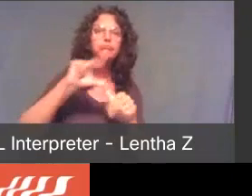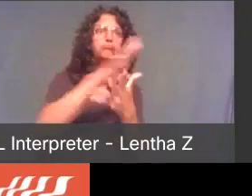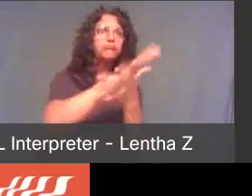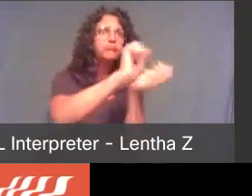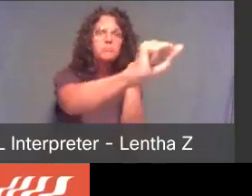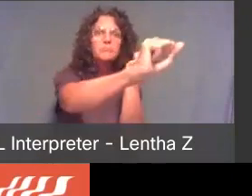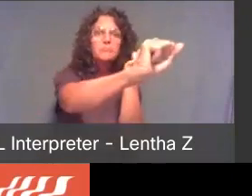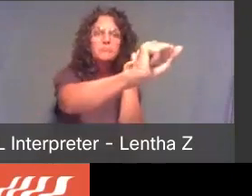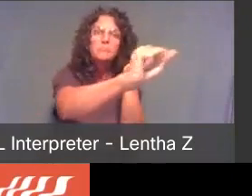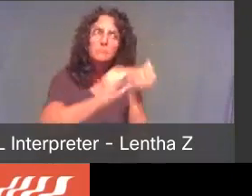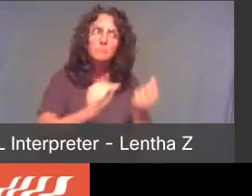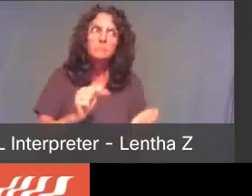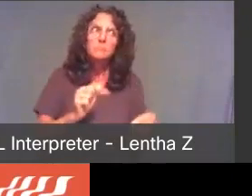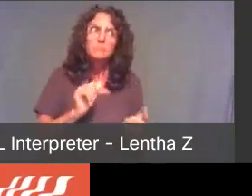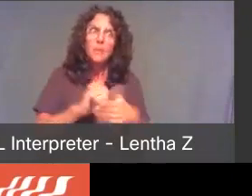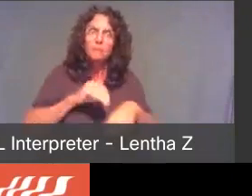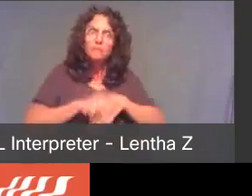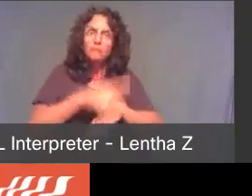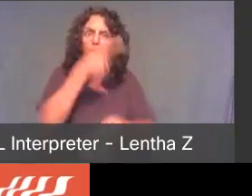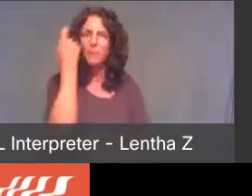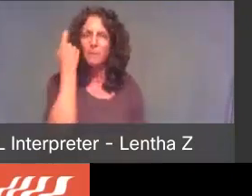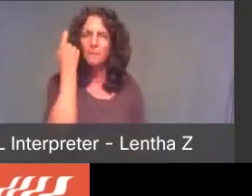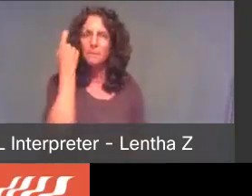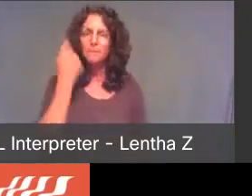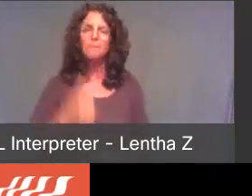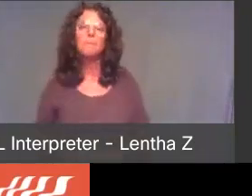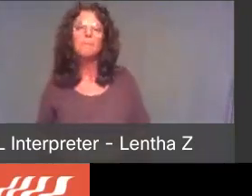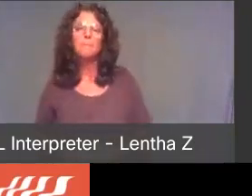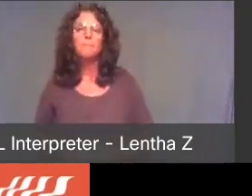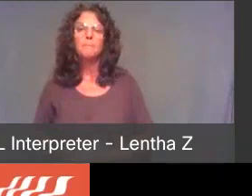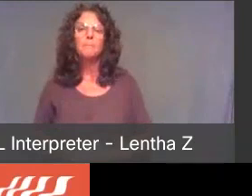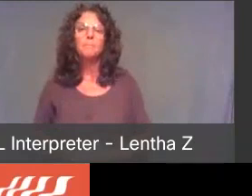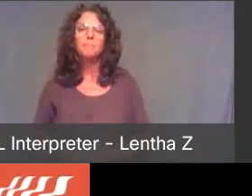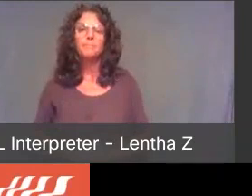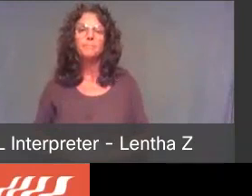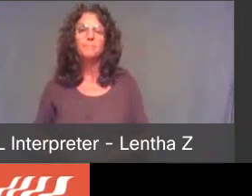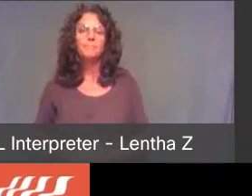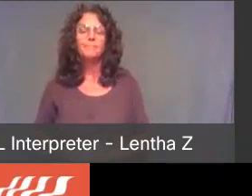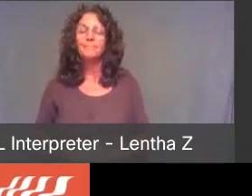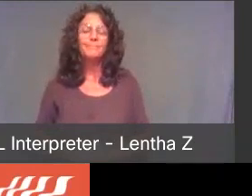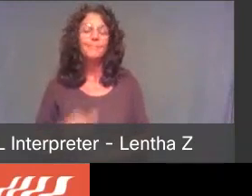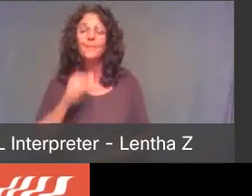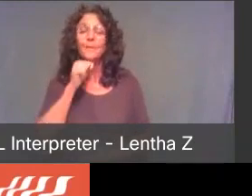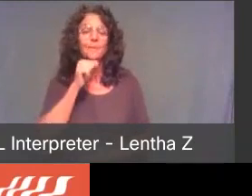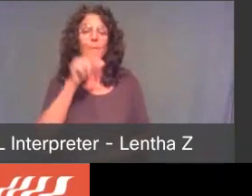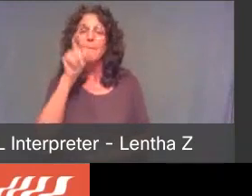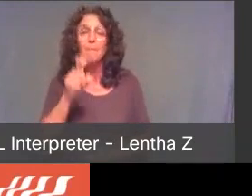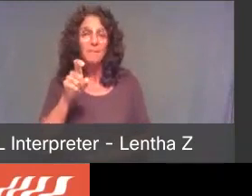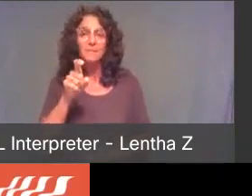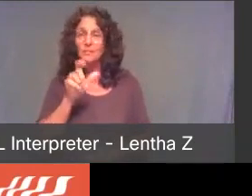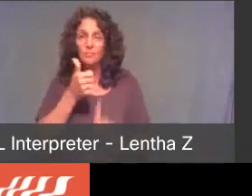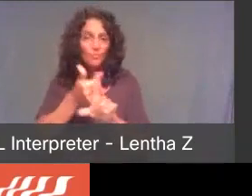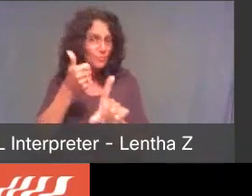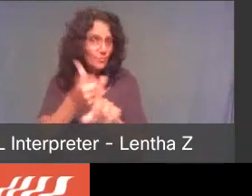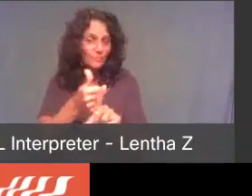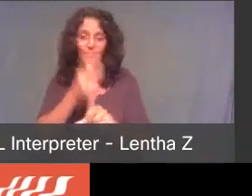town is traumatic. It's traumatizing. But even beyond that, you don't have to experience a trauma firsthand to be affected by